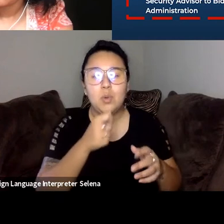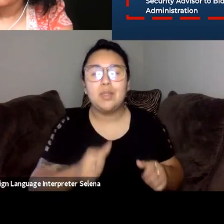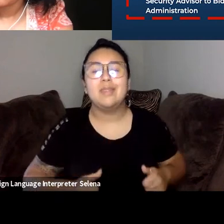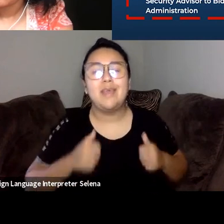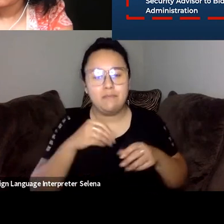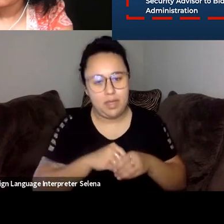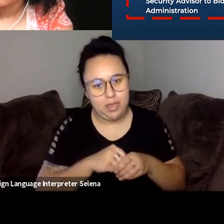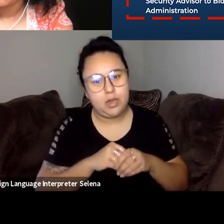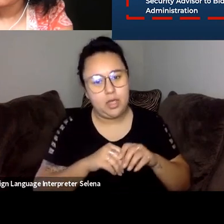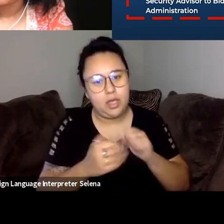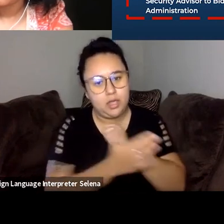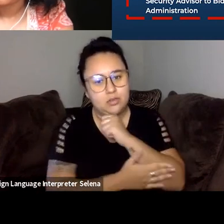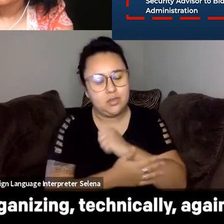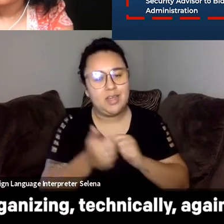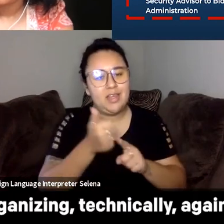are